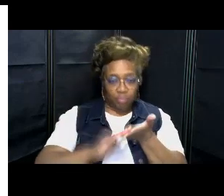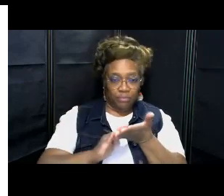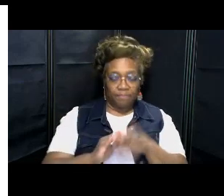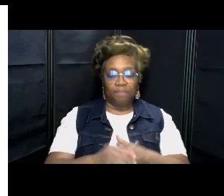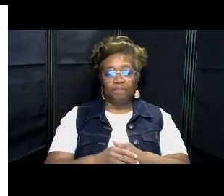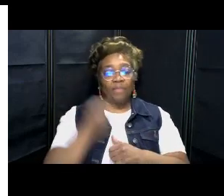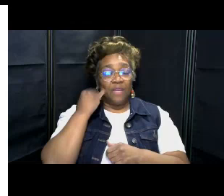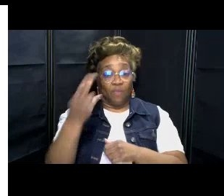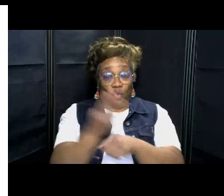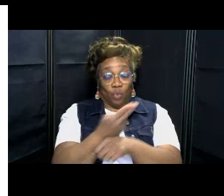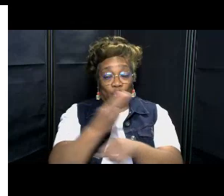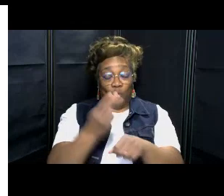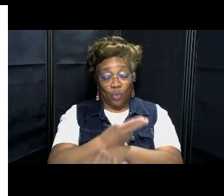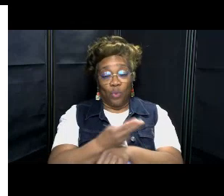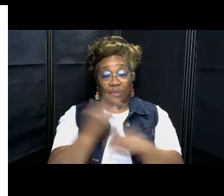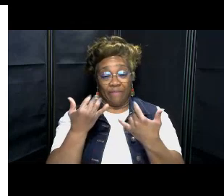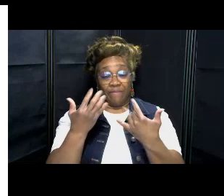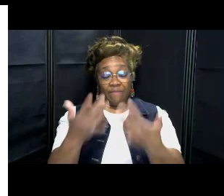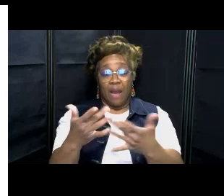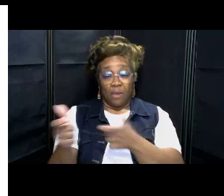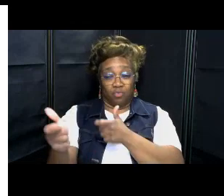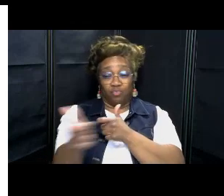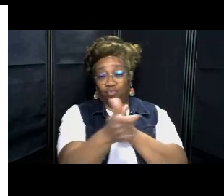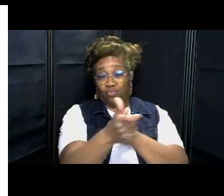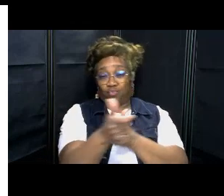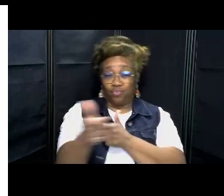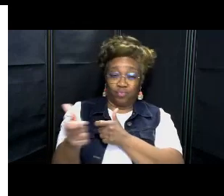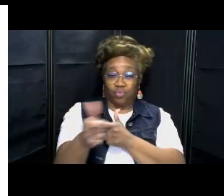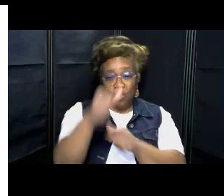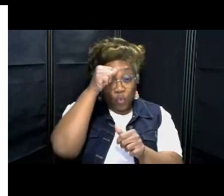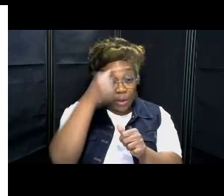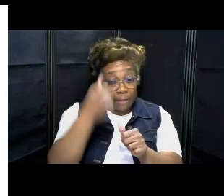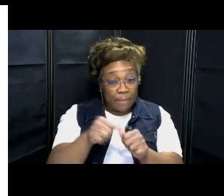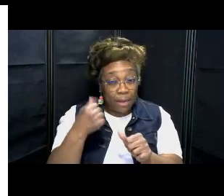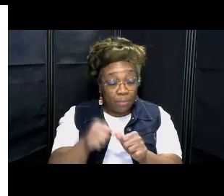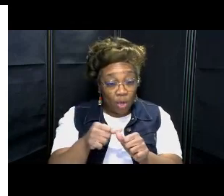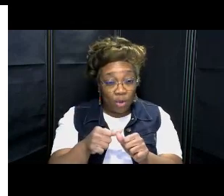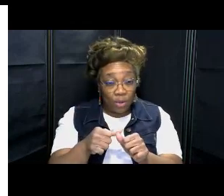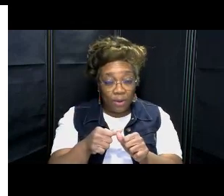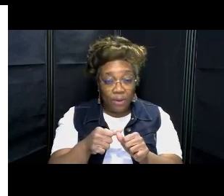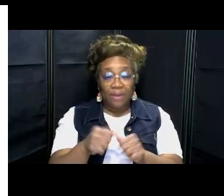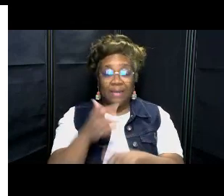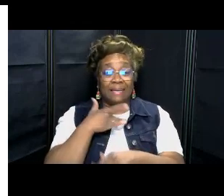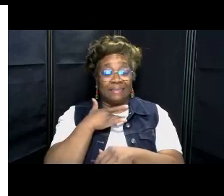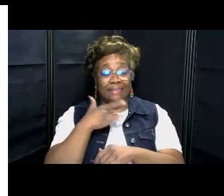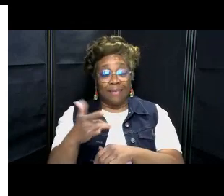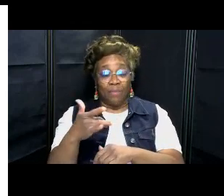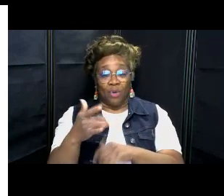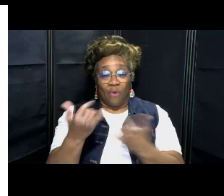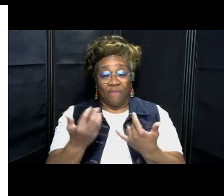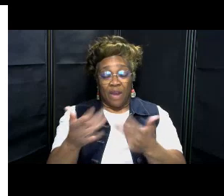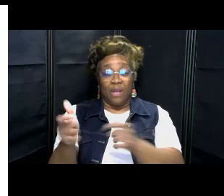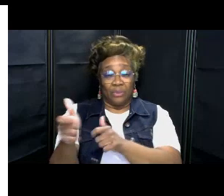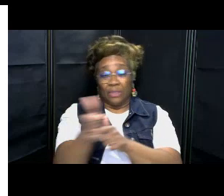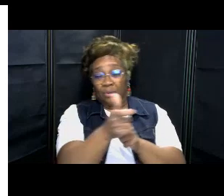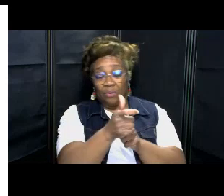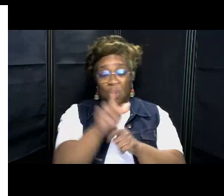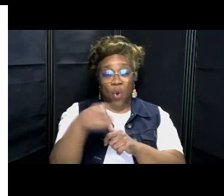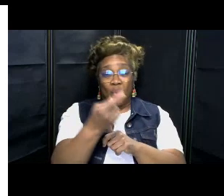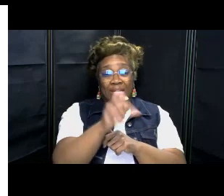a fire extinguisher, this is a side nugget I need you to remember. The typical fire extinguisher only has about 10 to 15 seconds